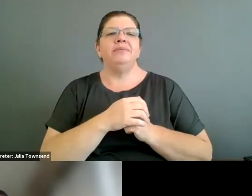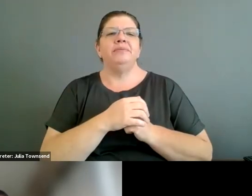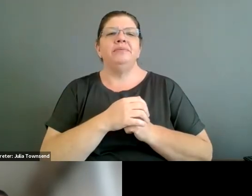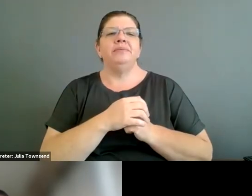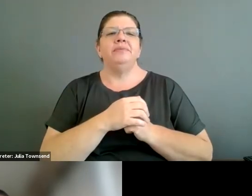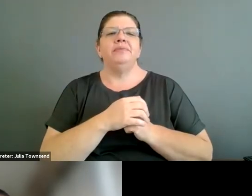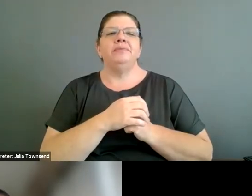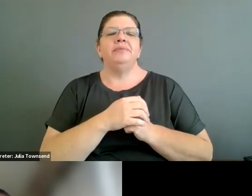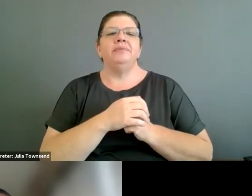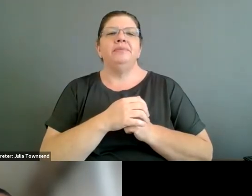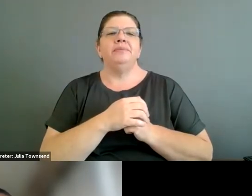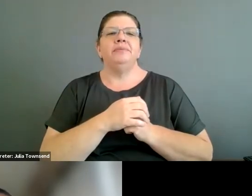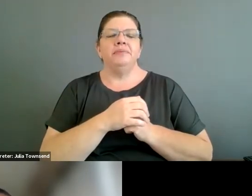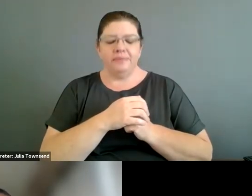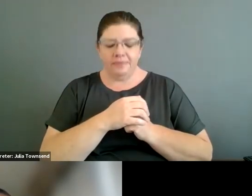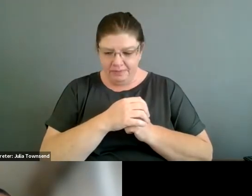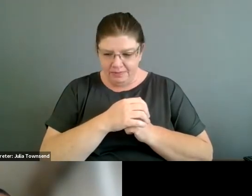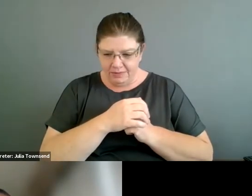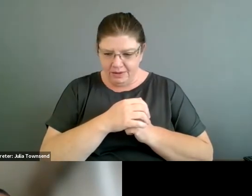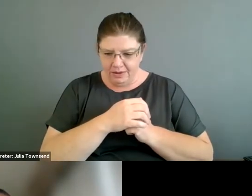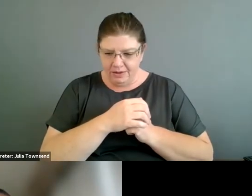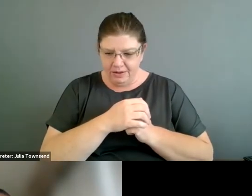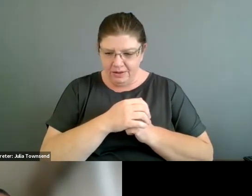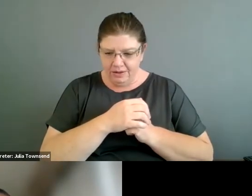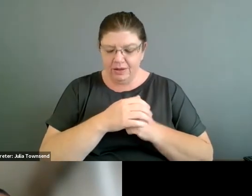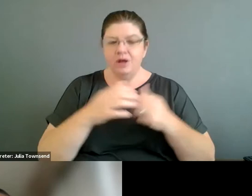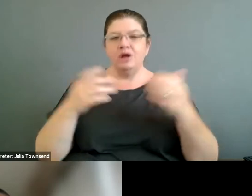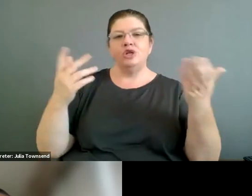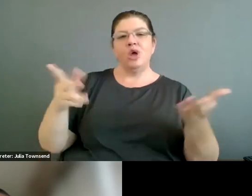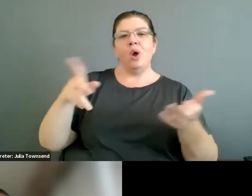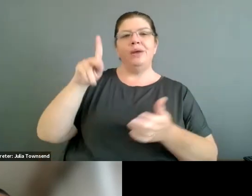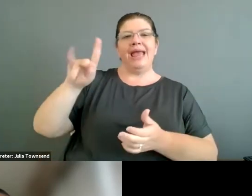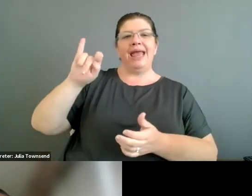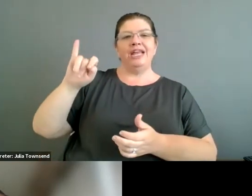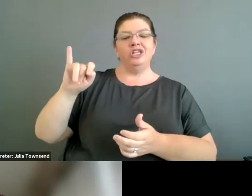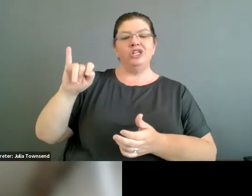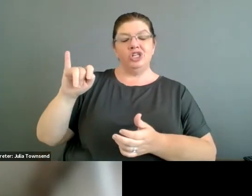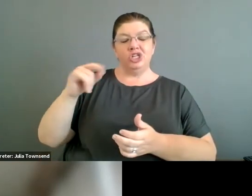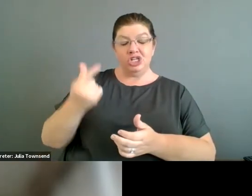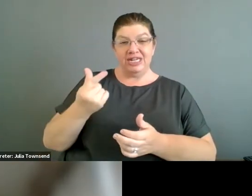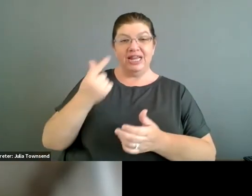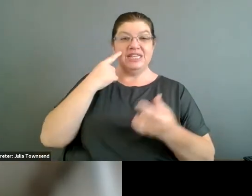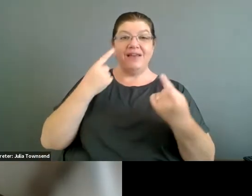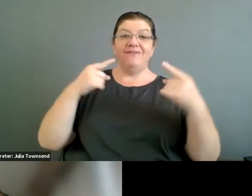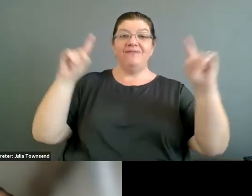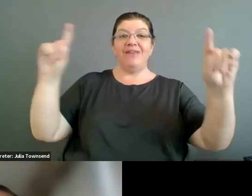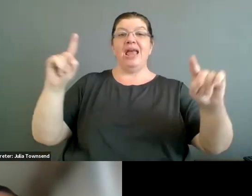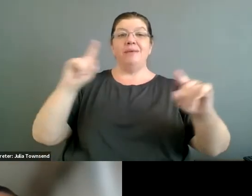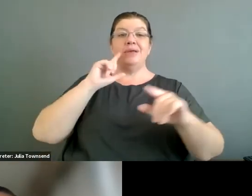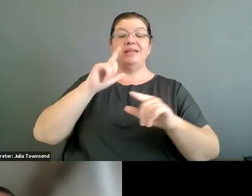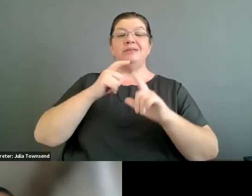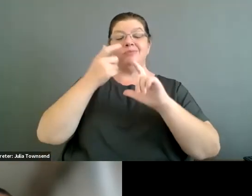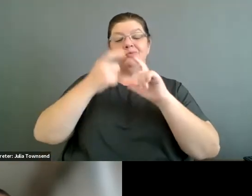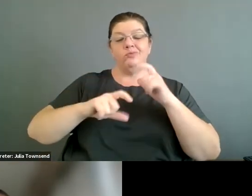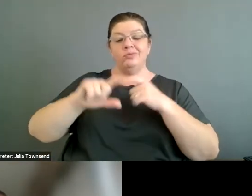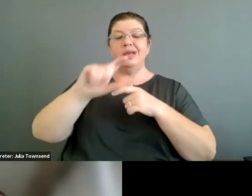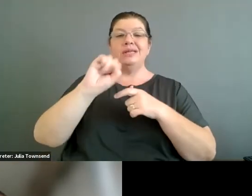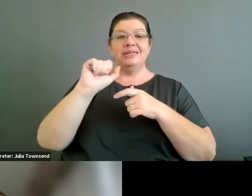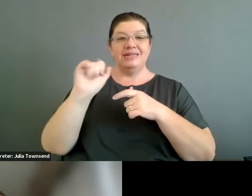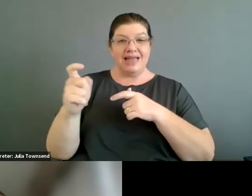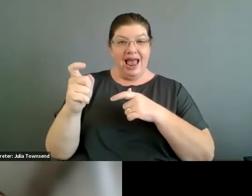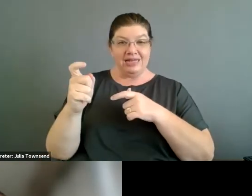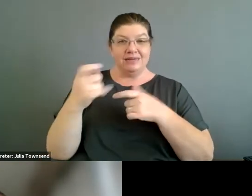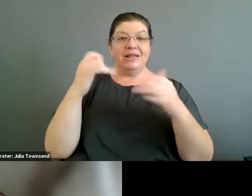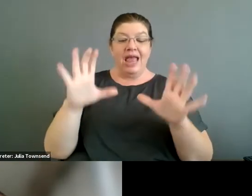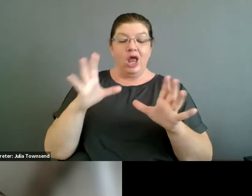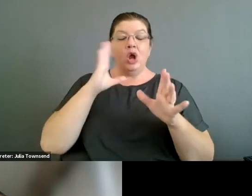Well, so Kenny G is obviously a really popular saxophone player, mm-hmm. and he released a Latin album like a while ago. And one of